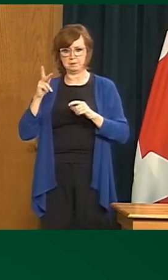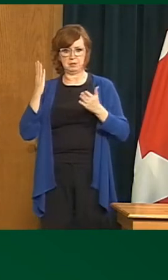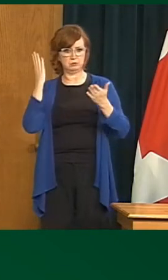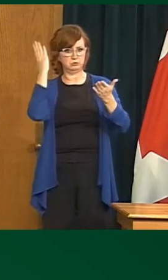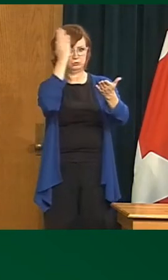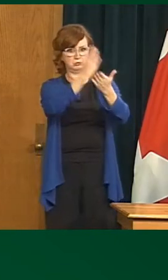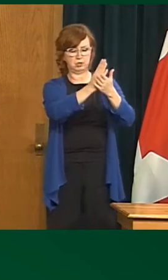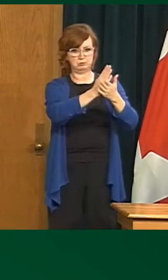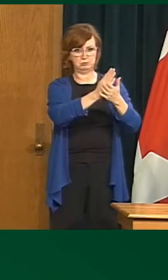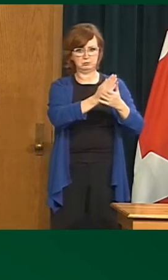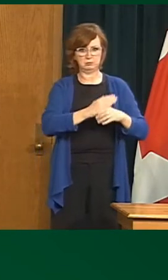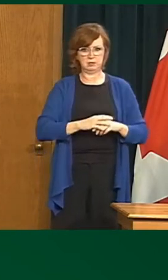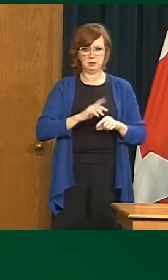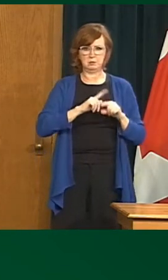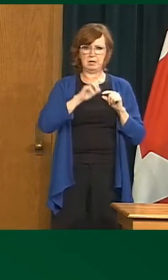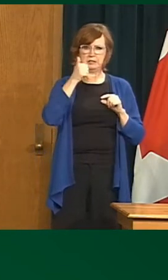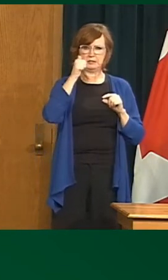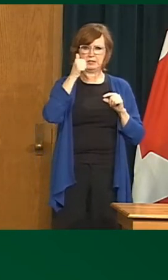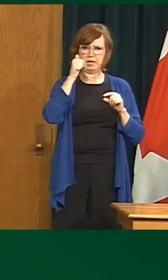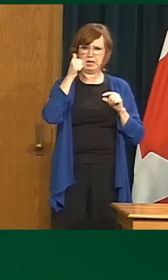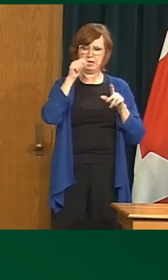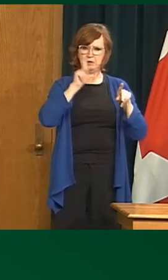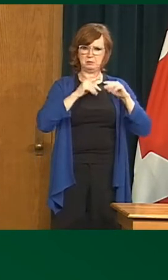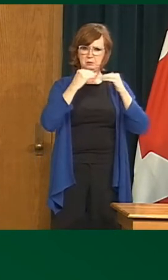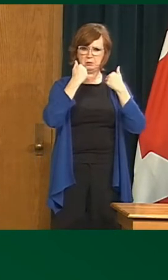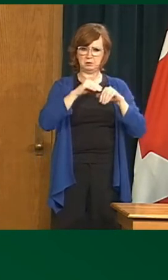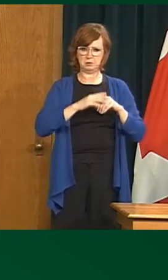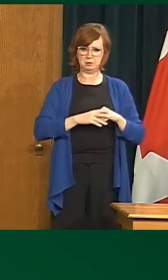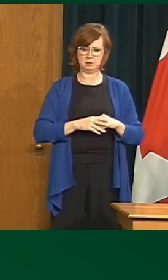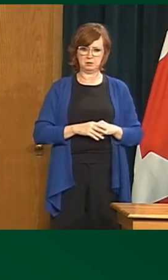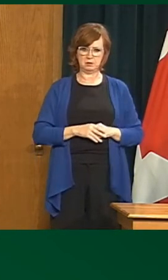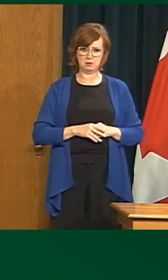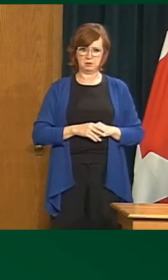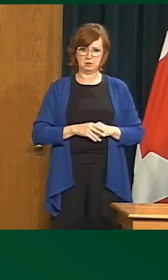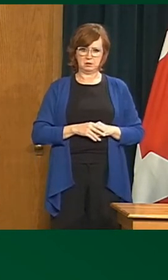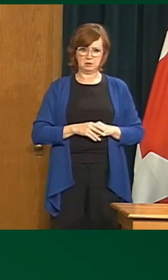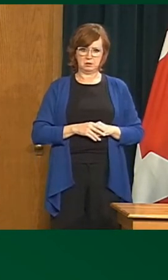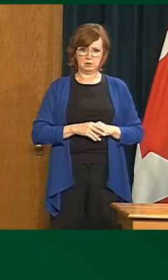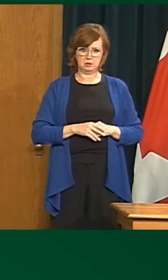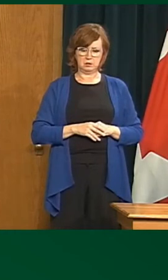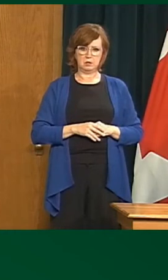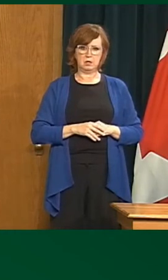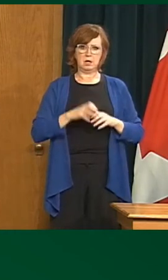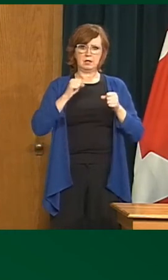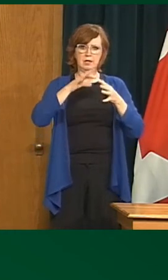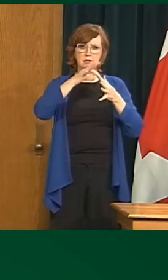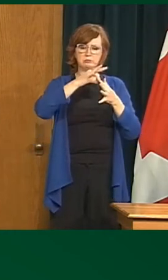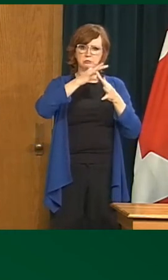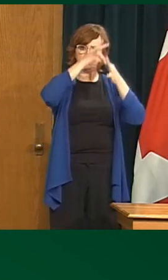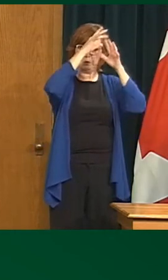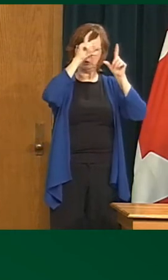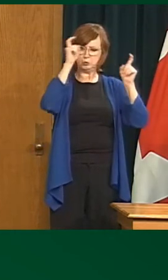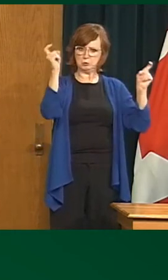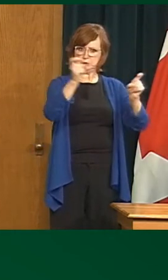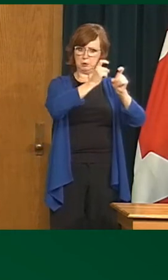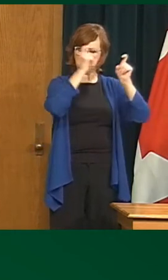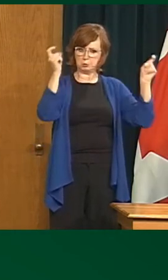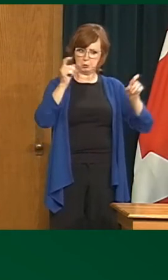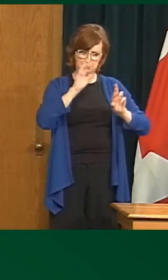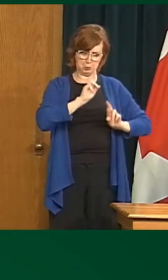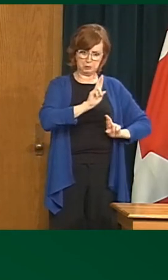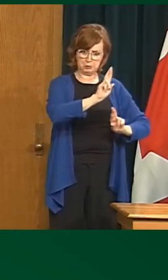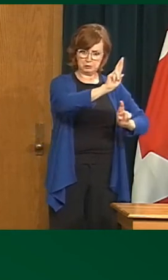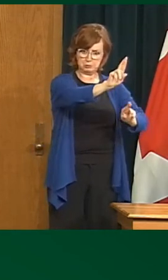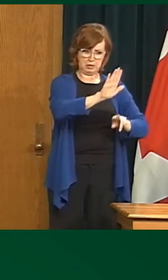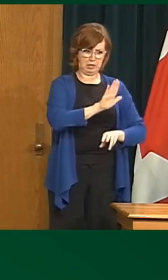Saskatchewan. Why is there no exemption given to First Nations ceremonies, traditional Indigenous ceremonies on